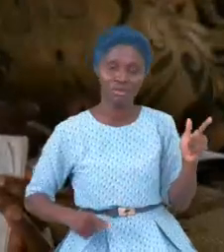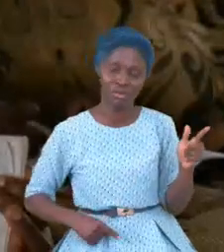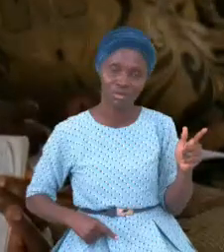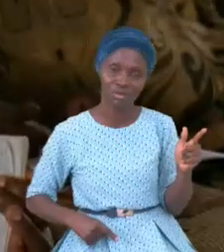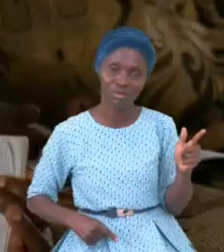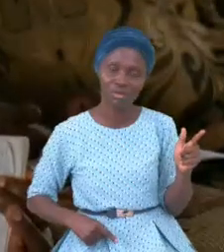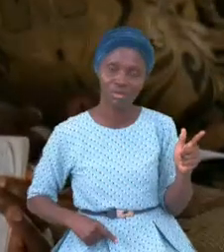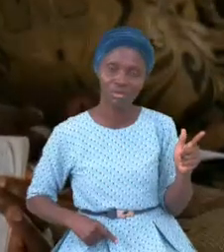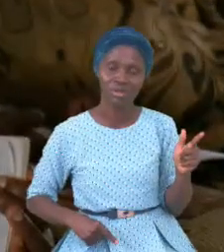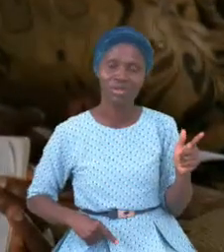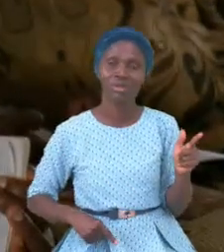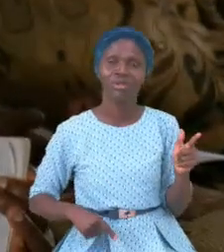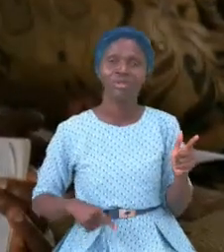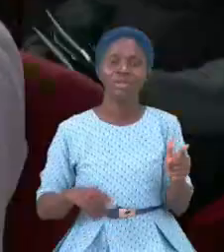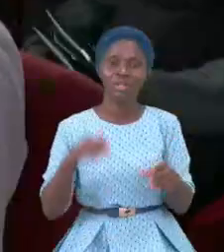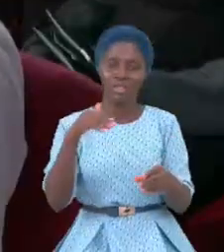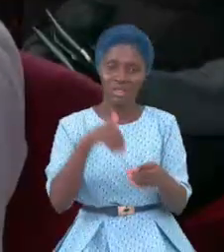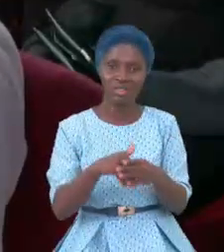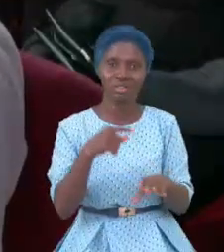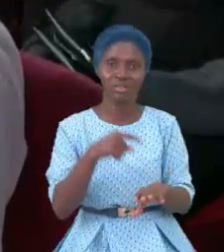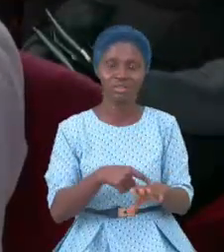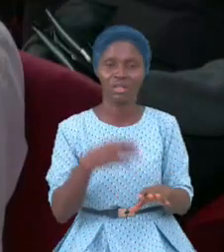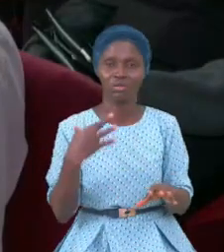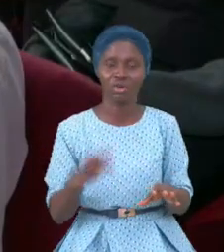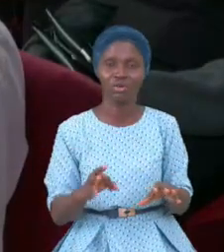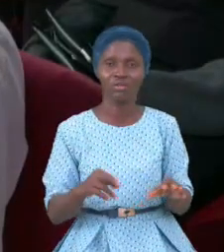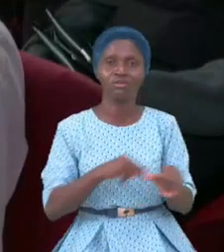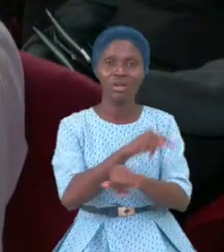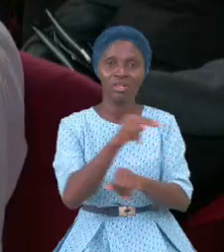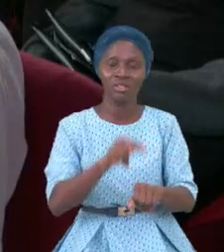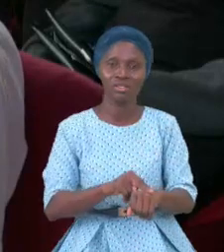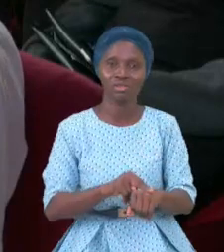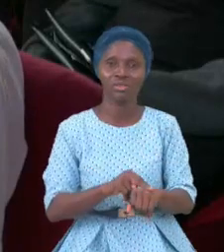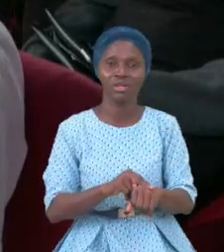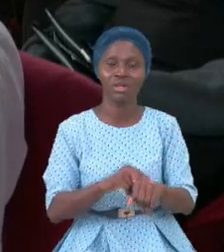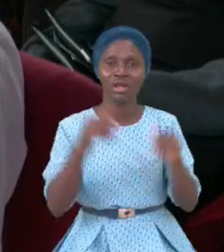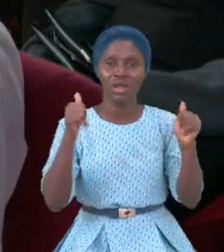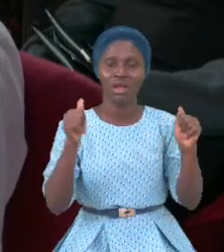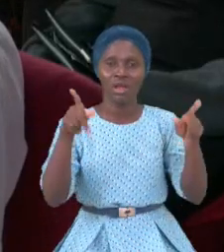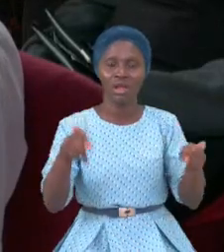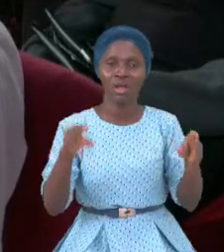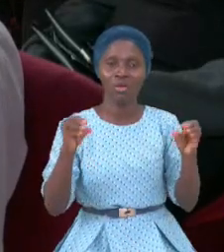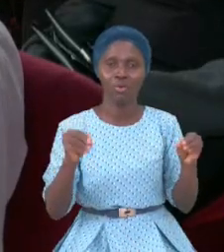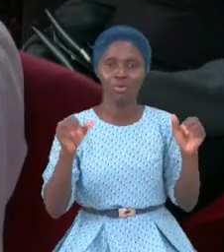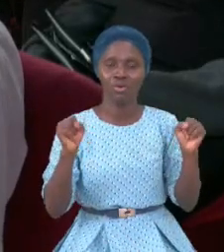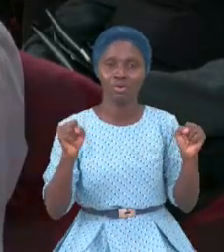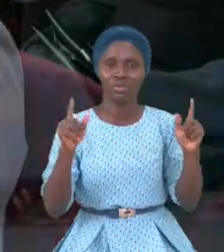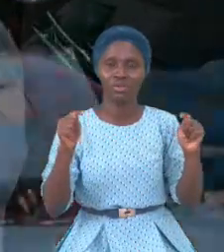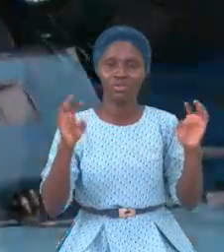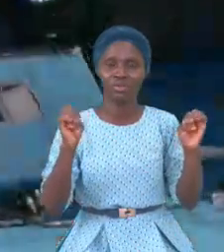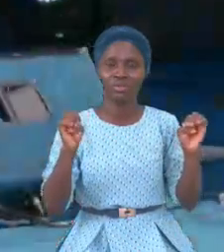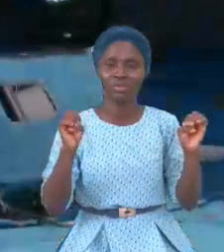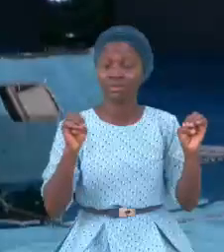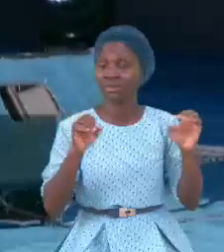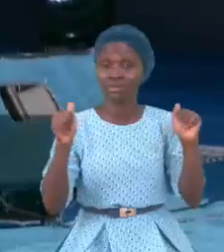despite national apostasy. Number two, single-mindedly focused in